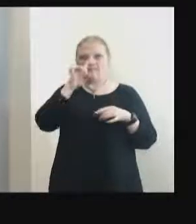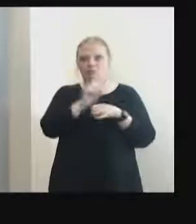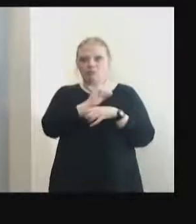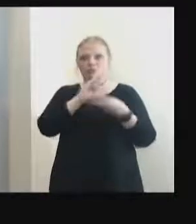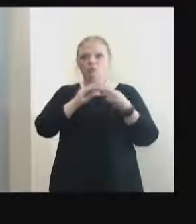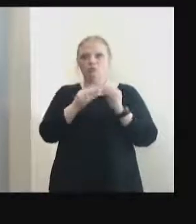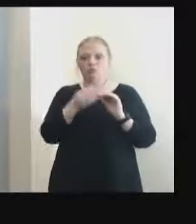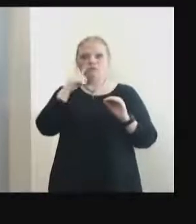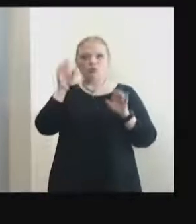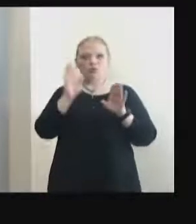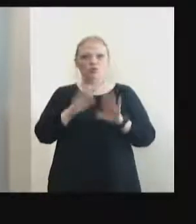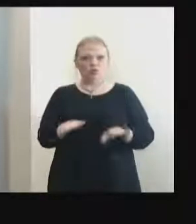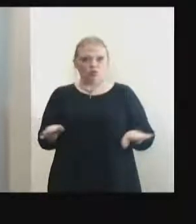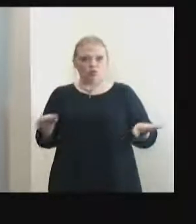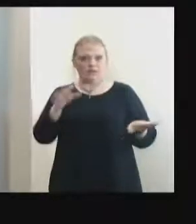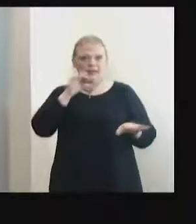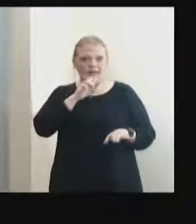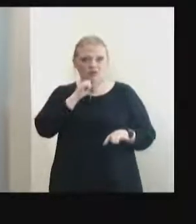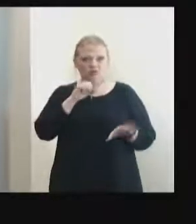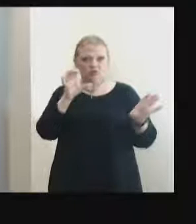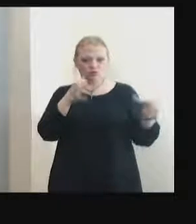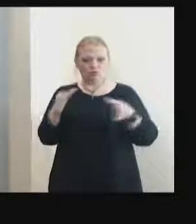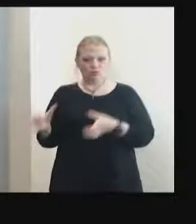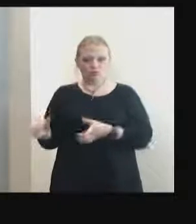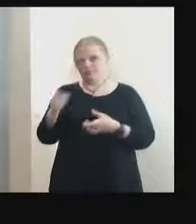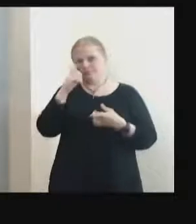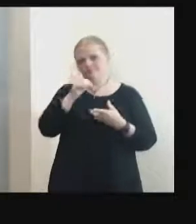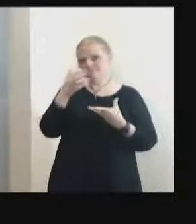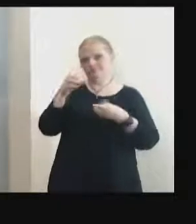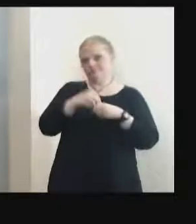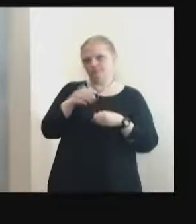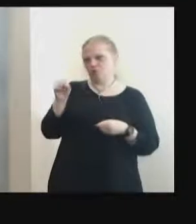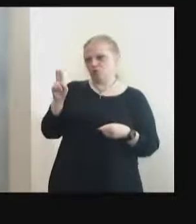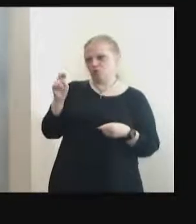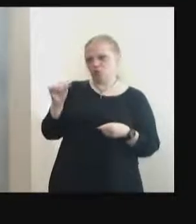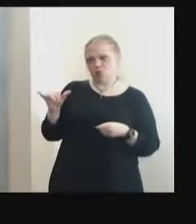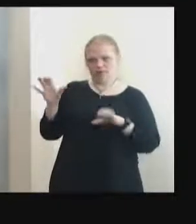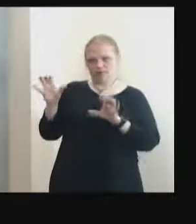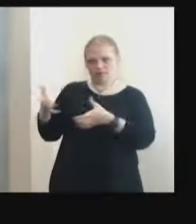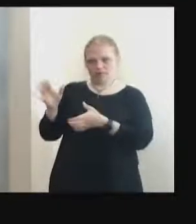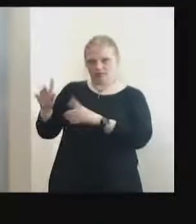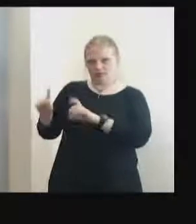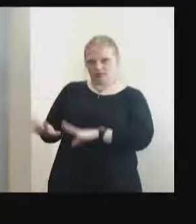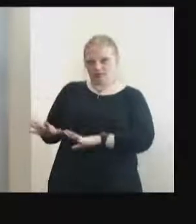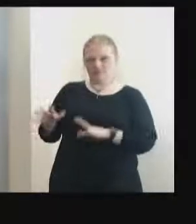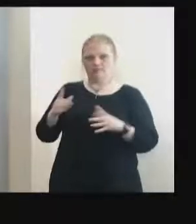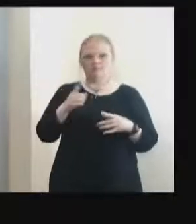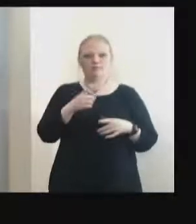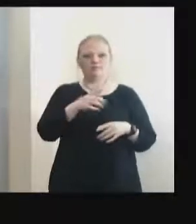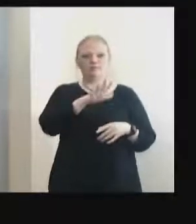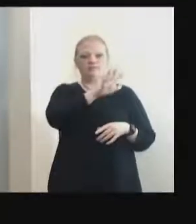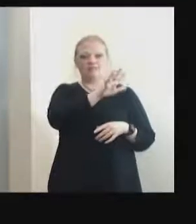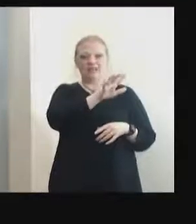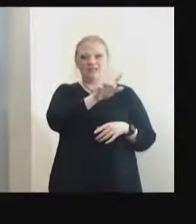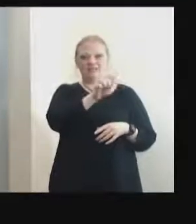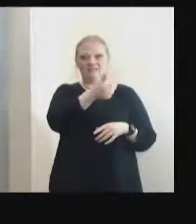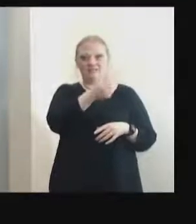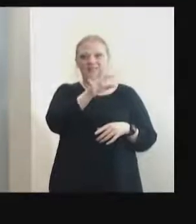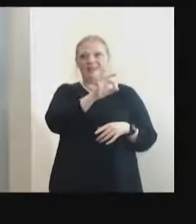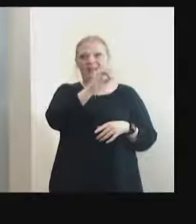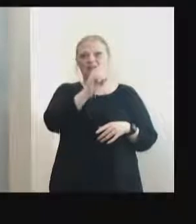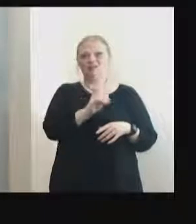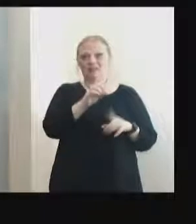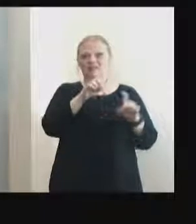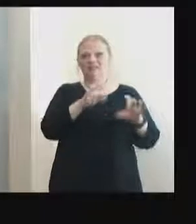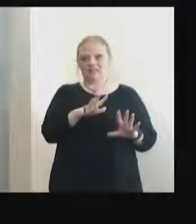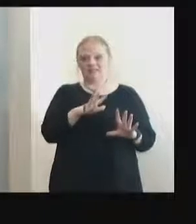for the children's age category because they're not included in SUNY pool testing. And from 5 to 10, 9% of those we tested last